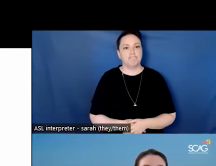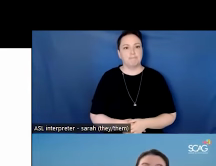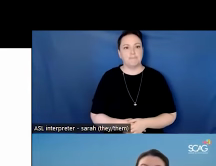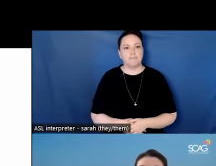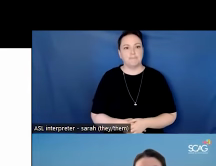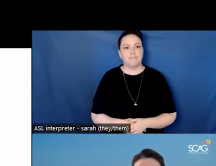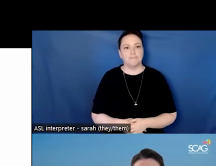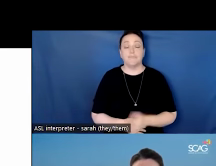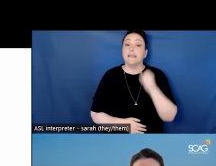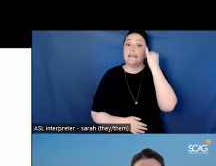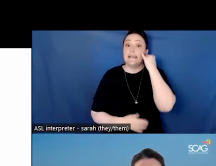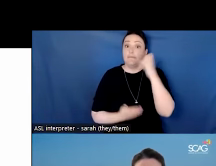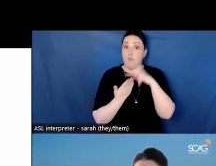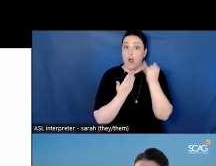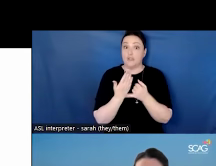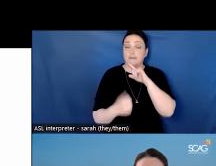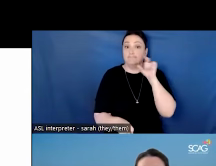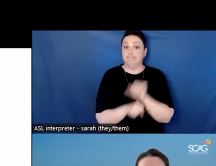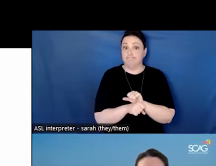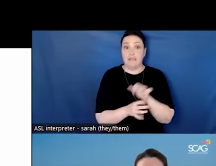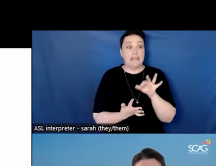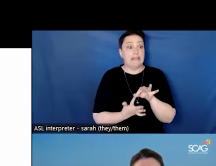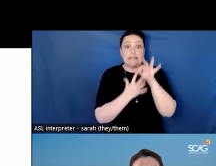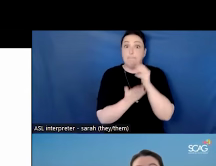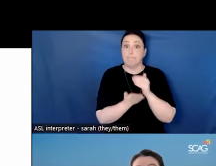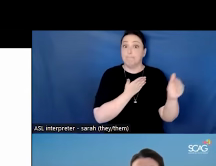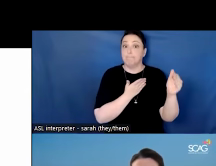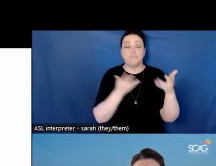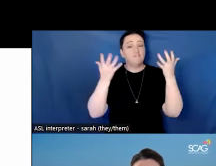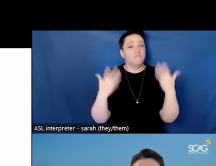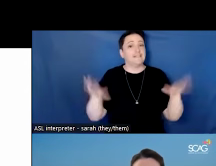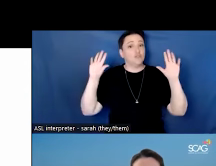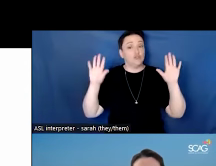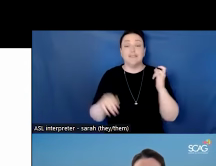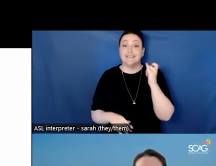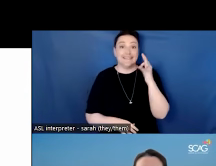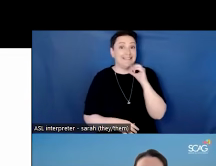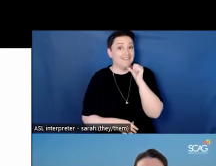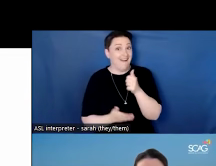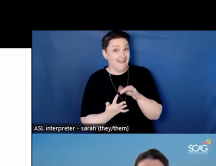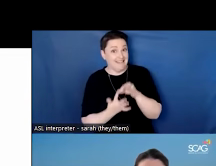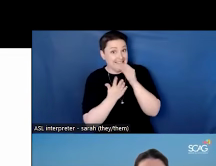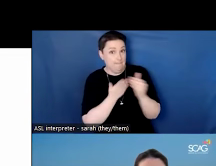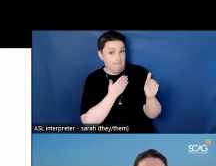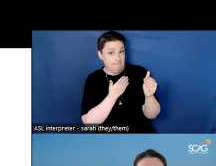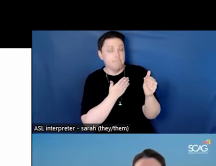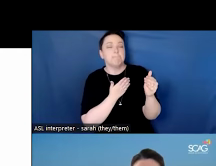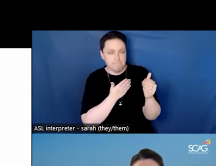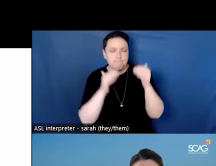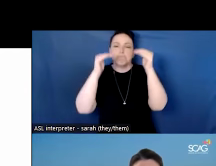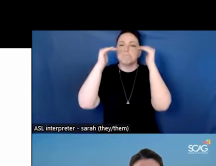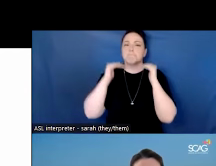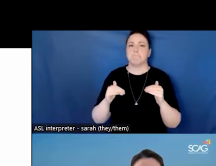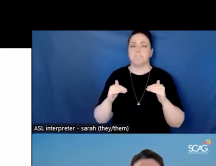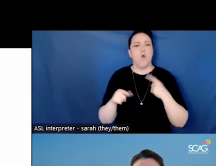If a project is exempt, then you're done. If a project is not exempt, the next step is to determine what is the